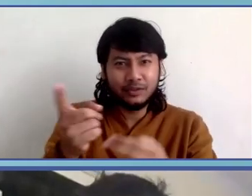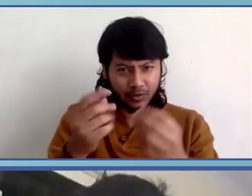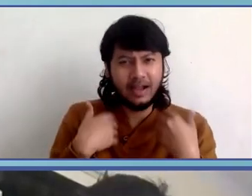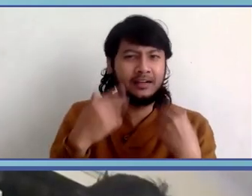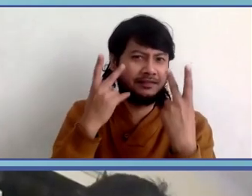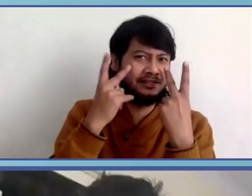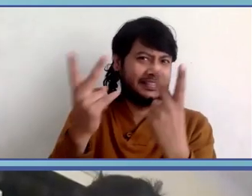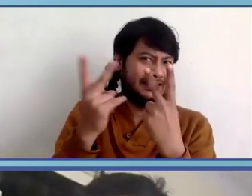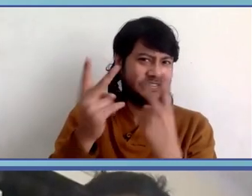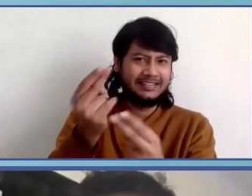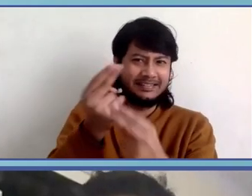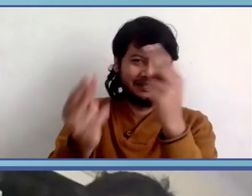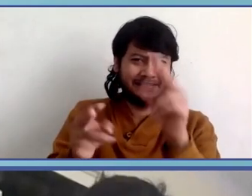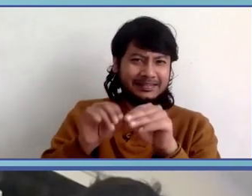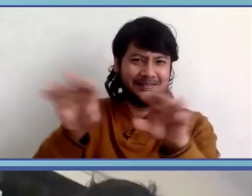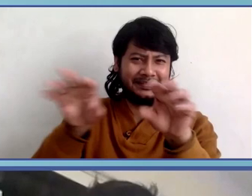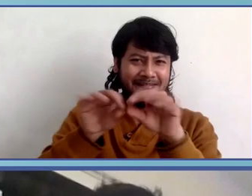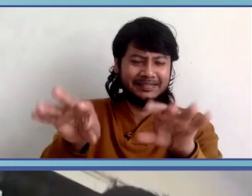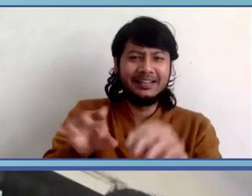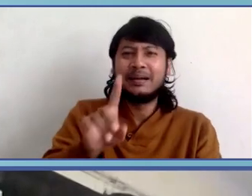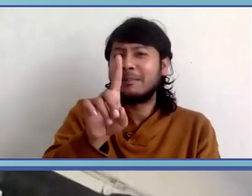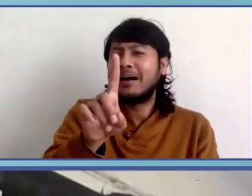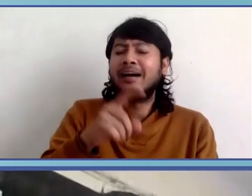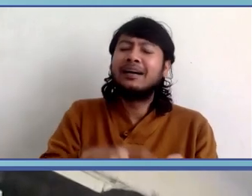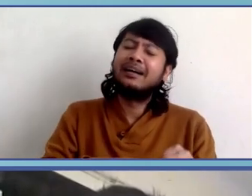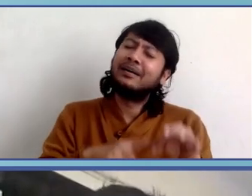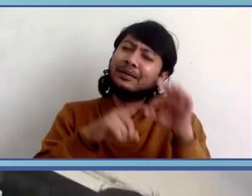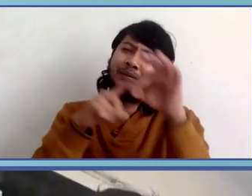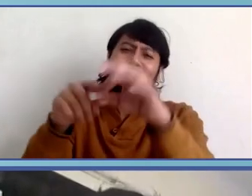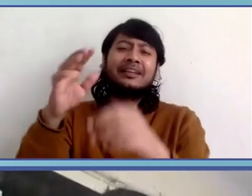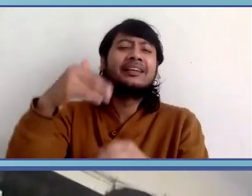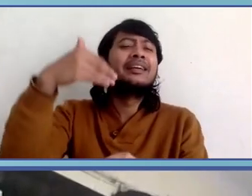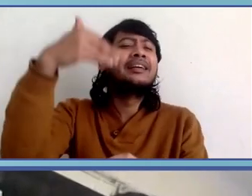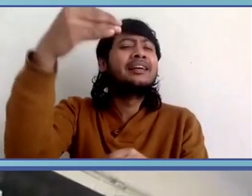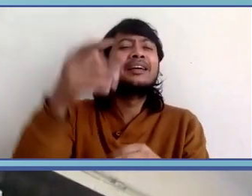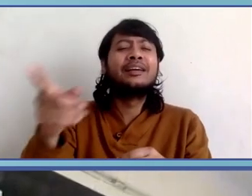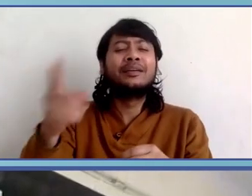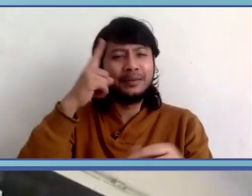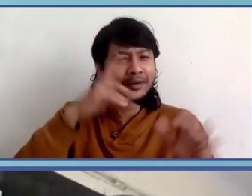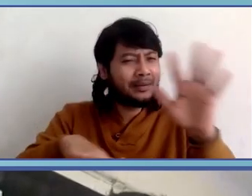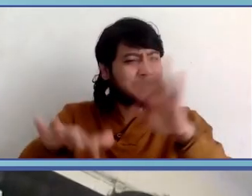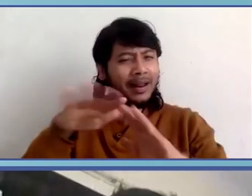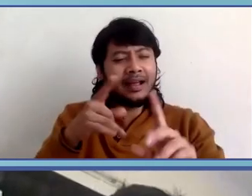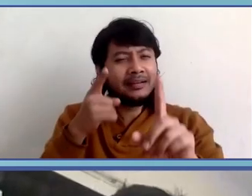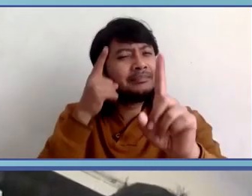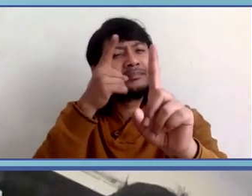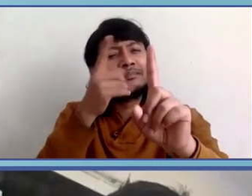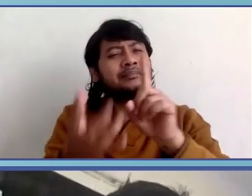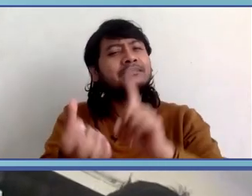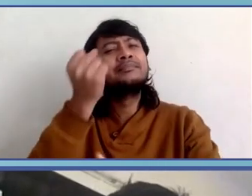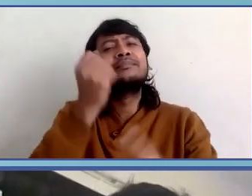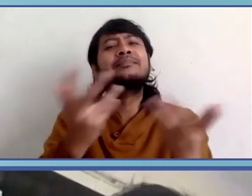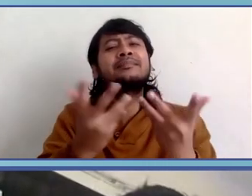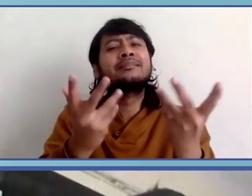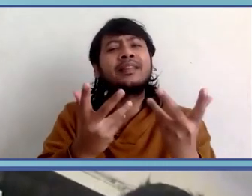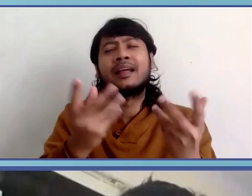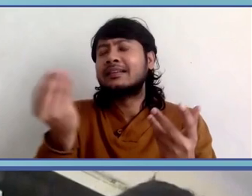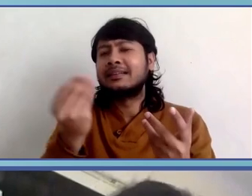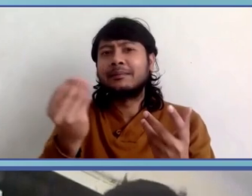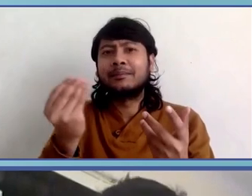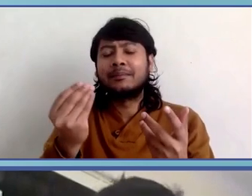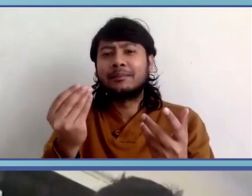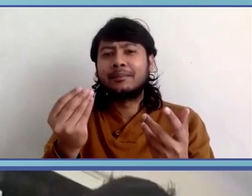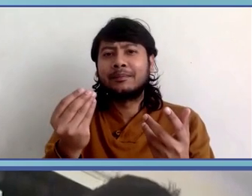Fantastic. But I want to know, what do you want to do in future? Do you have any plans? Do you want to create something more amazing